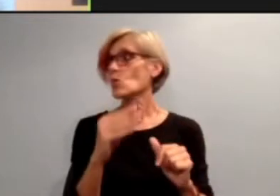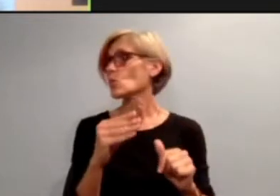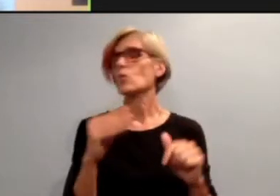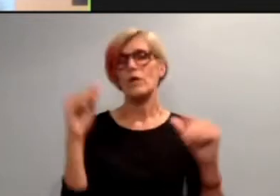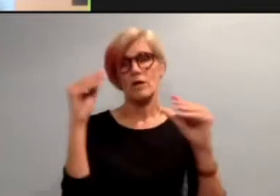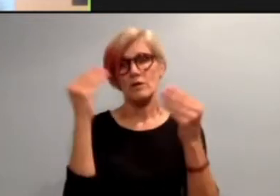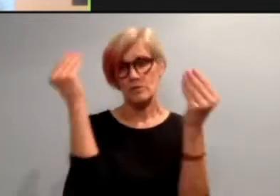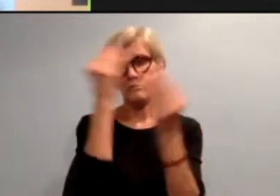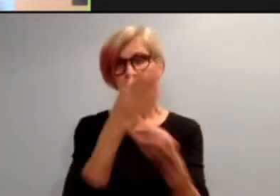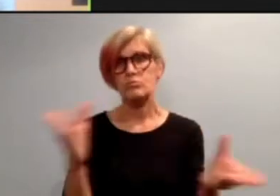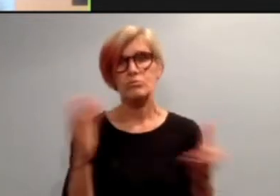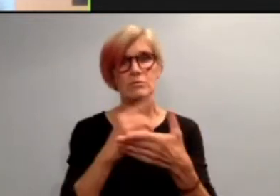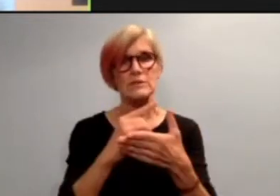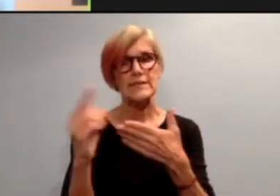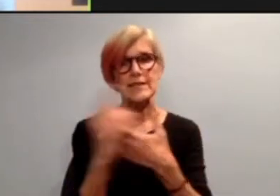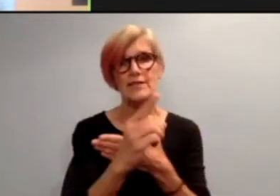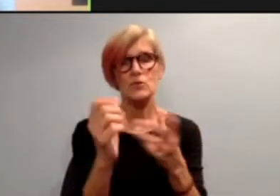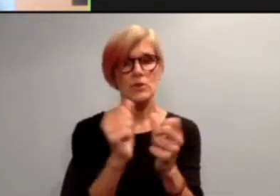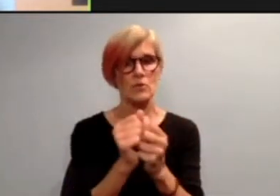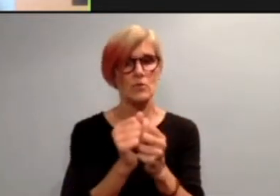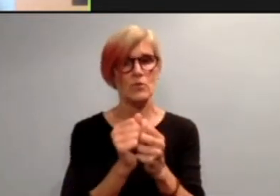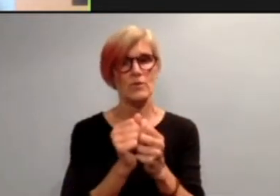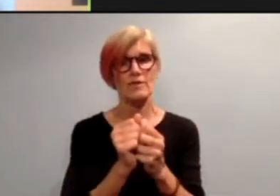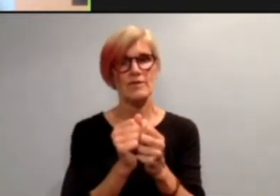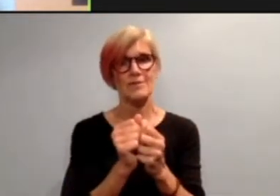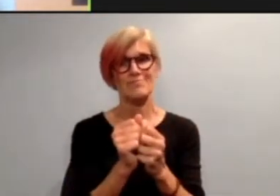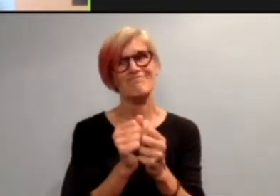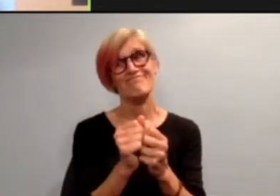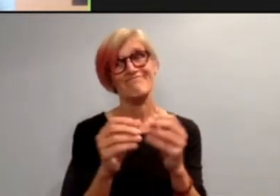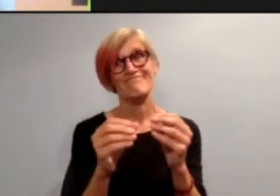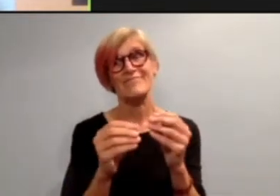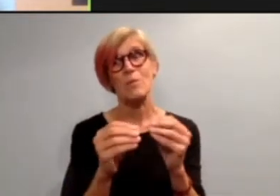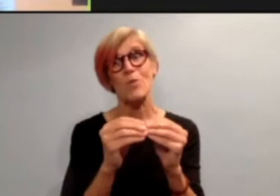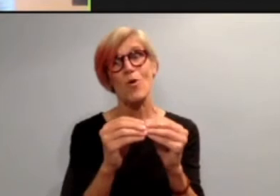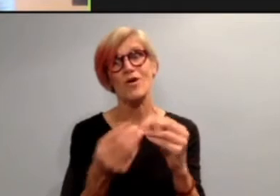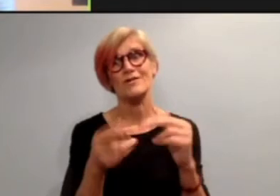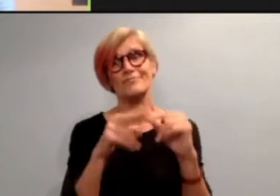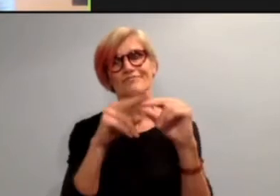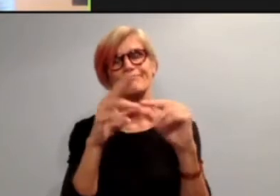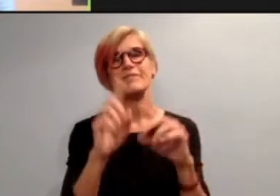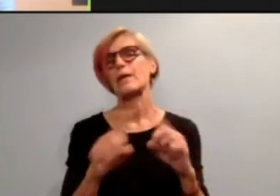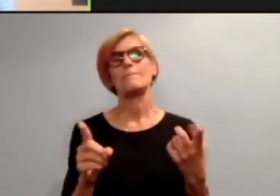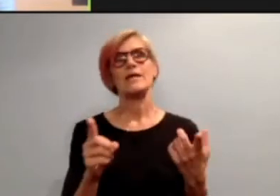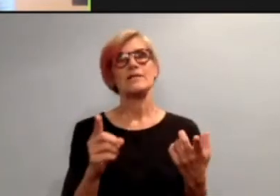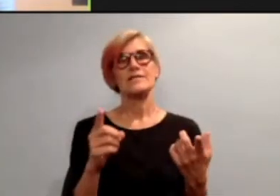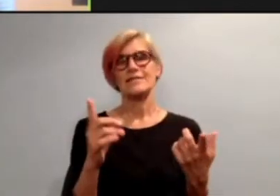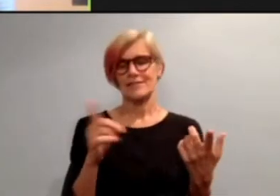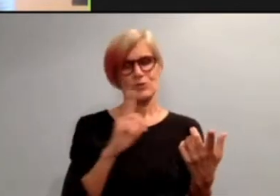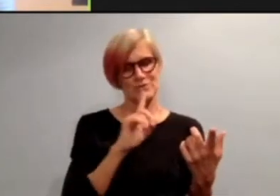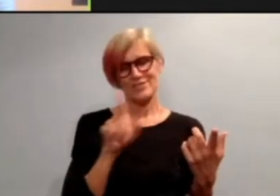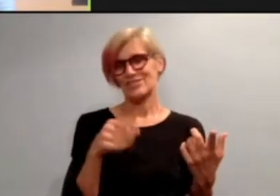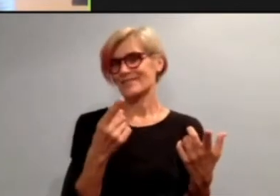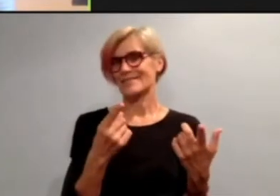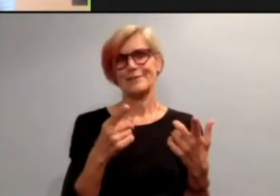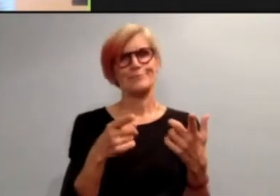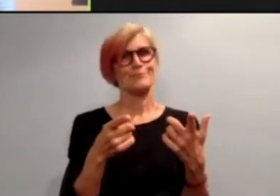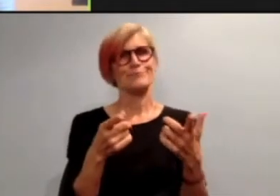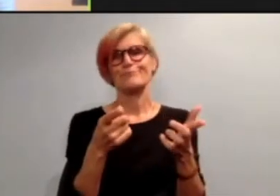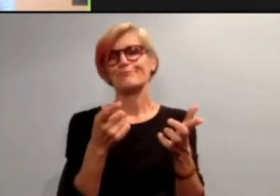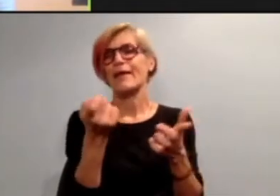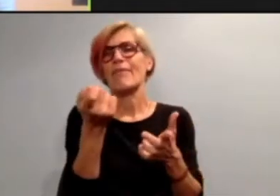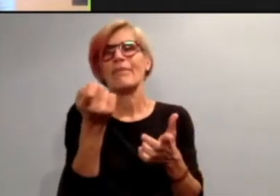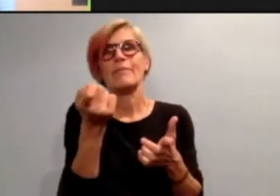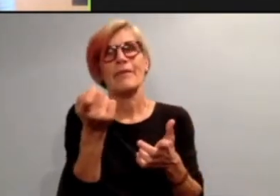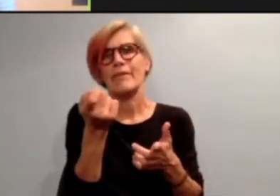next week with, unfortunately, even higher numbers, it's just the tip of the iceberg. We know it's